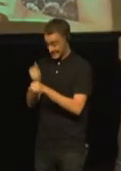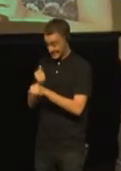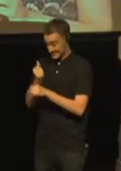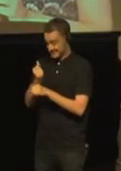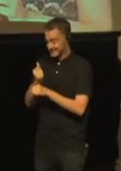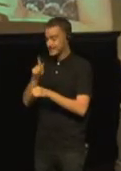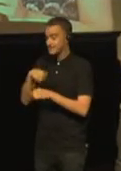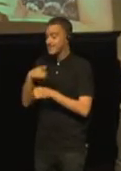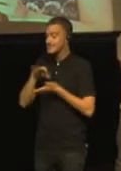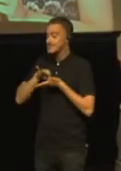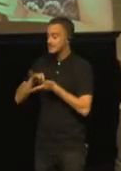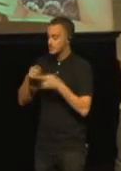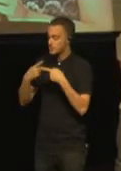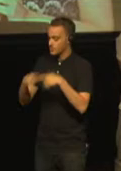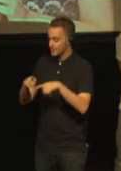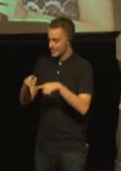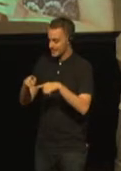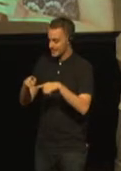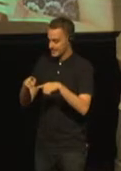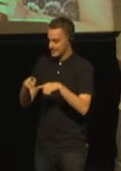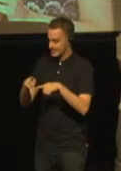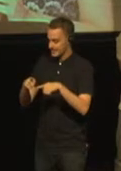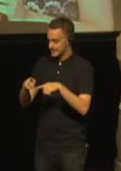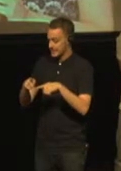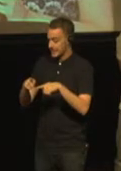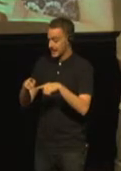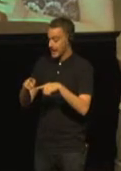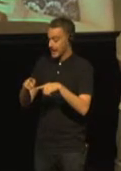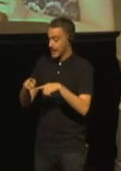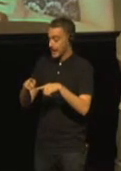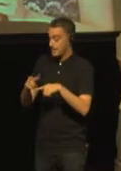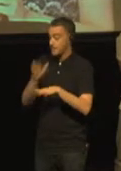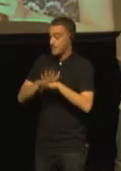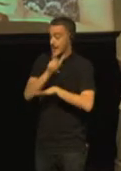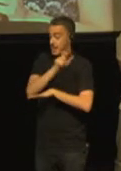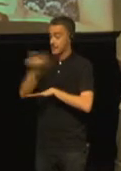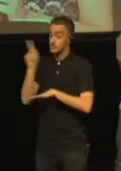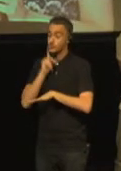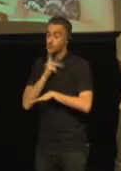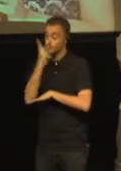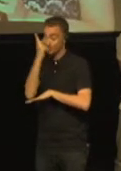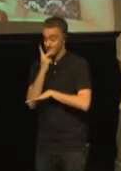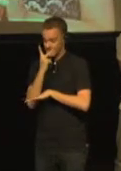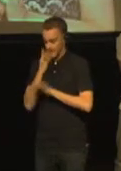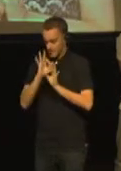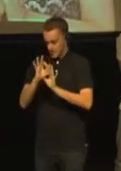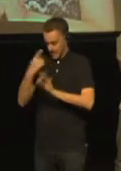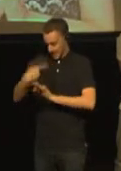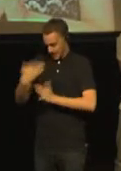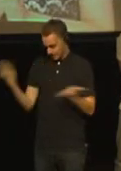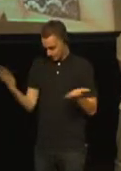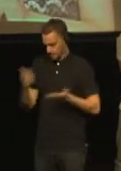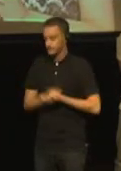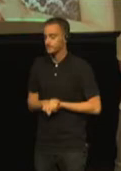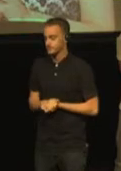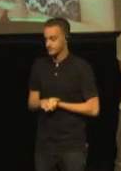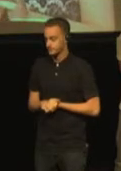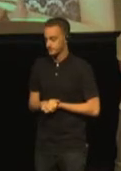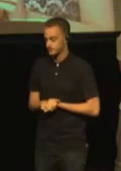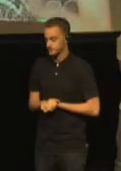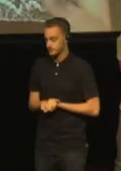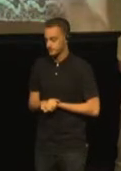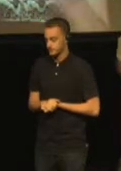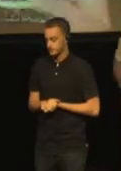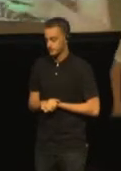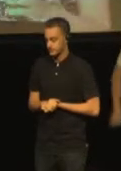services that are available for disabled people and deafblind people more specifically. So the most difficult issue, of